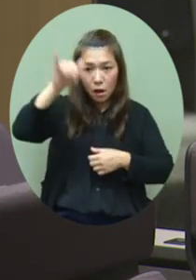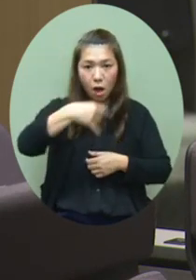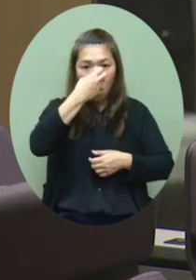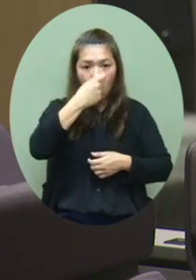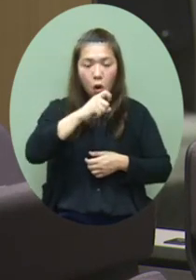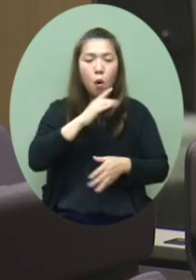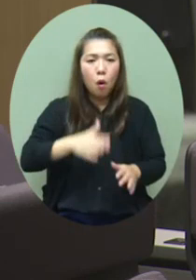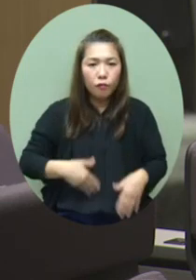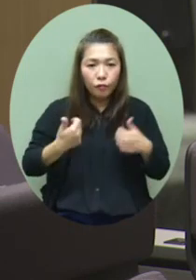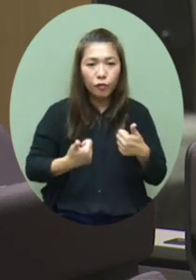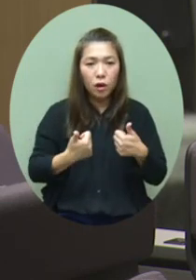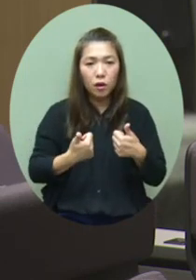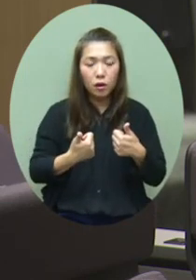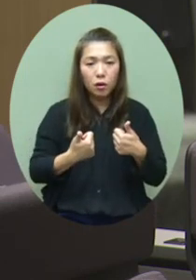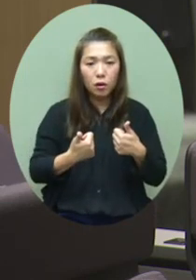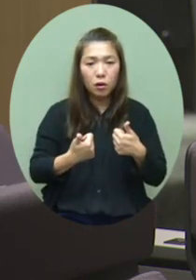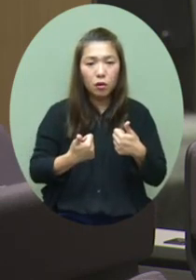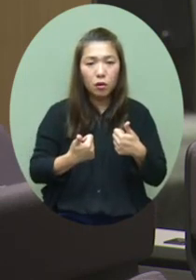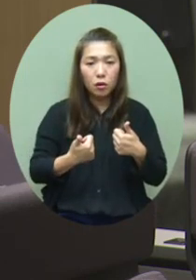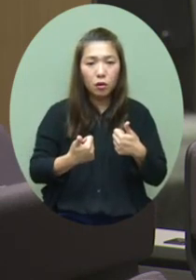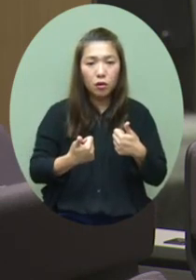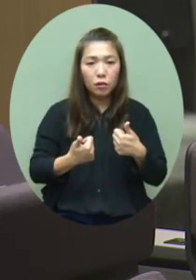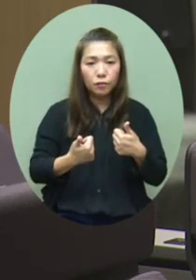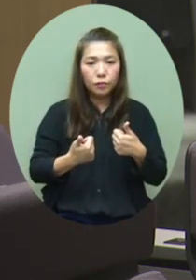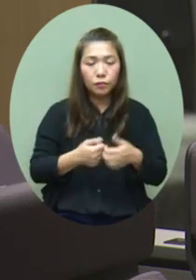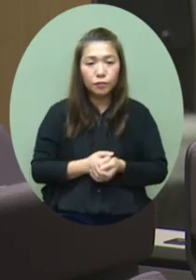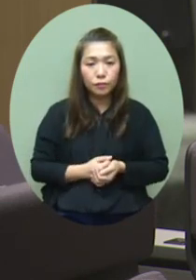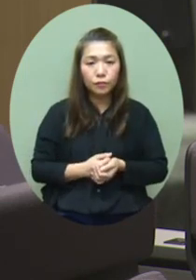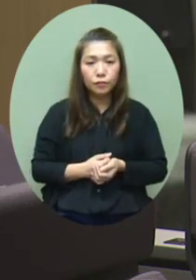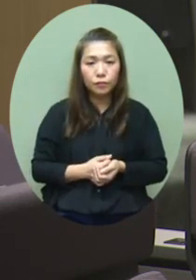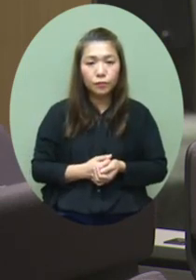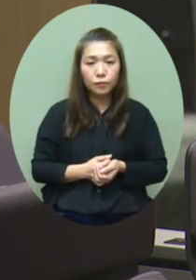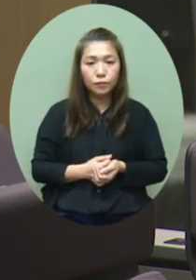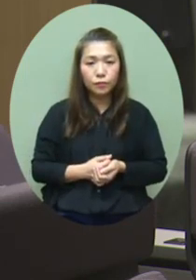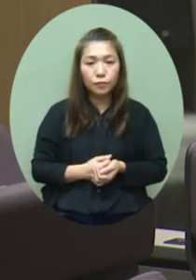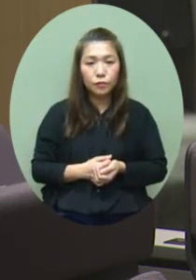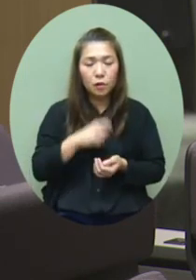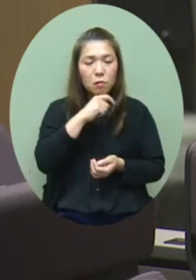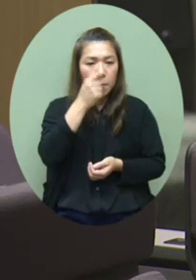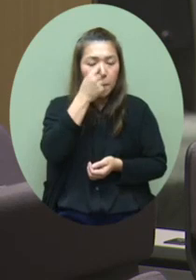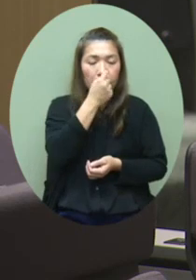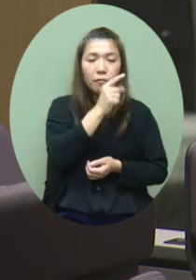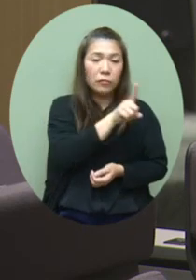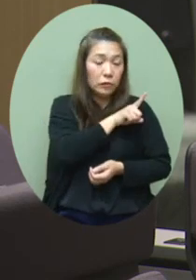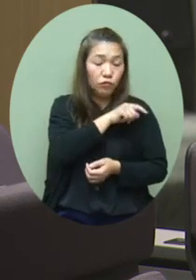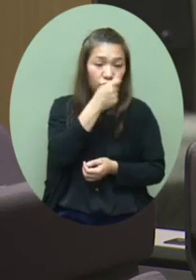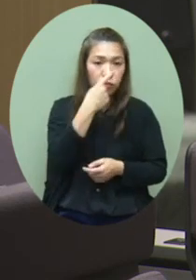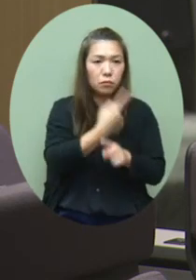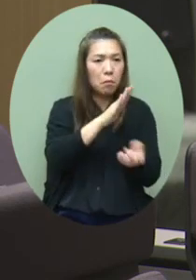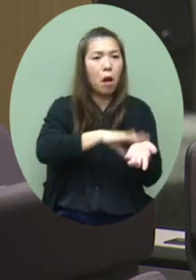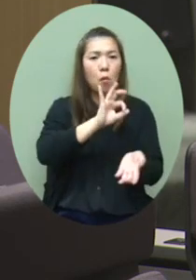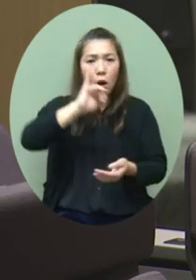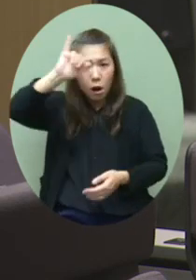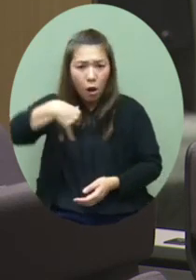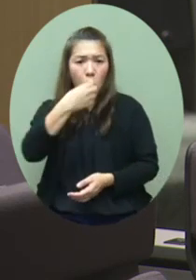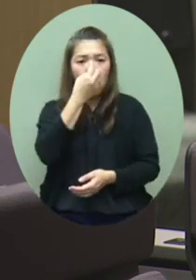doctor's note showing they have recovered as well as a negative RAT test But on arrival in Hong Kong when